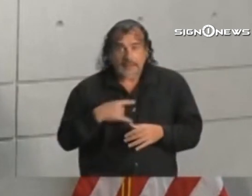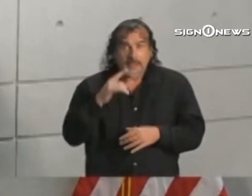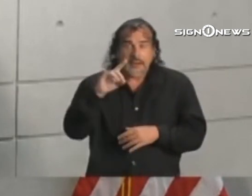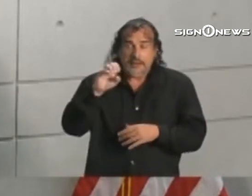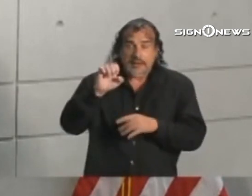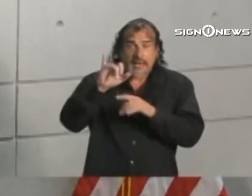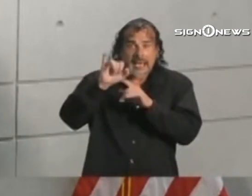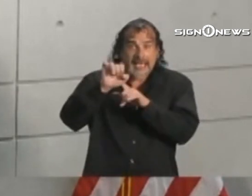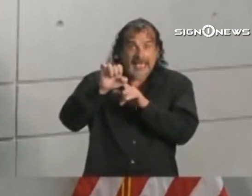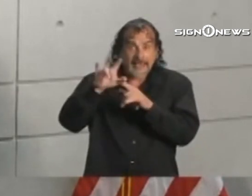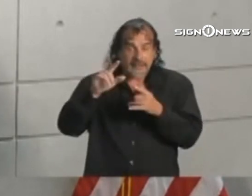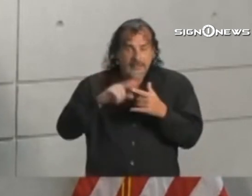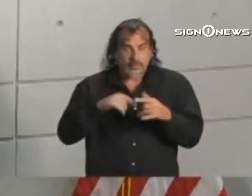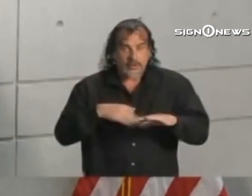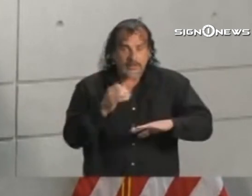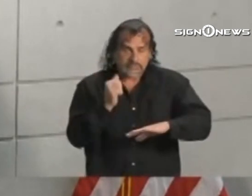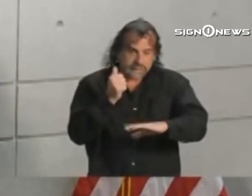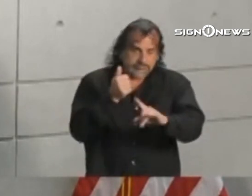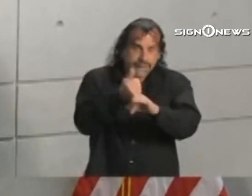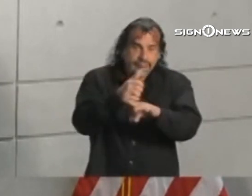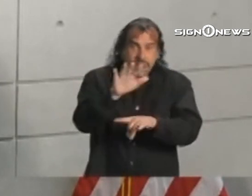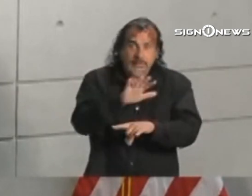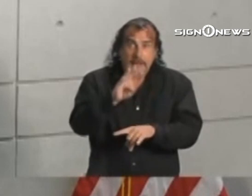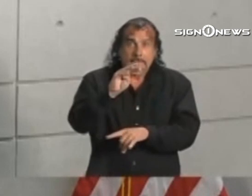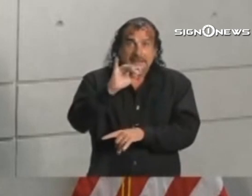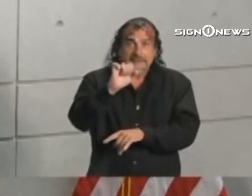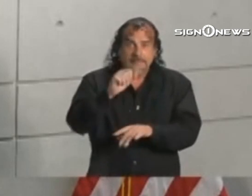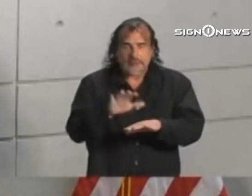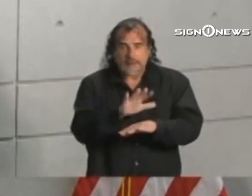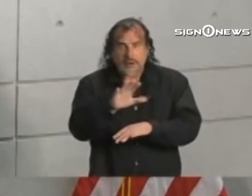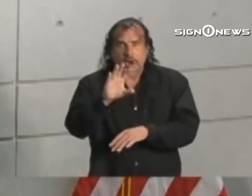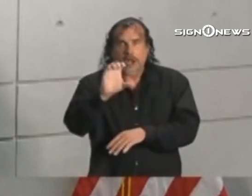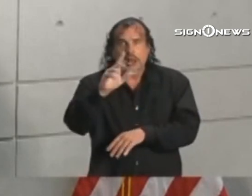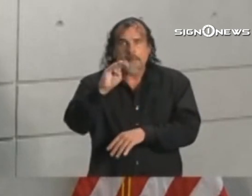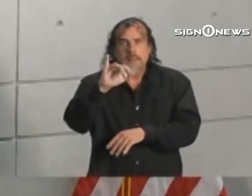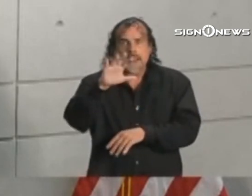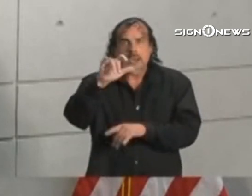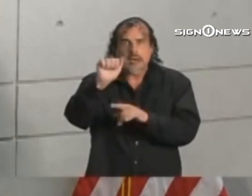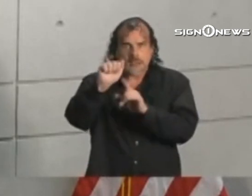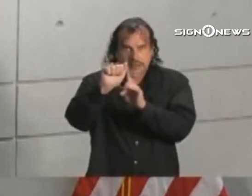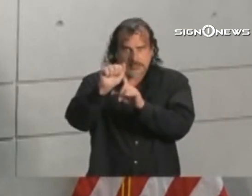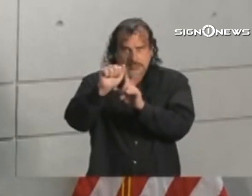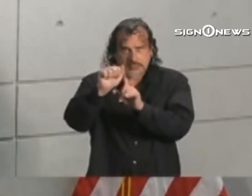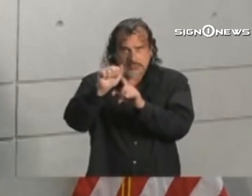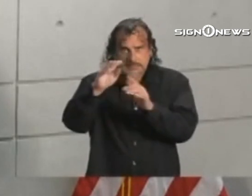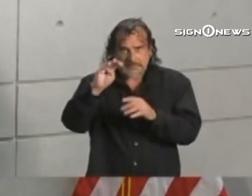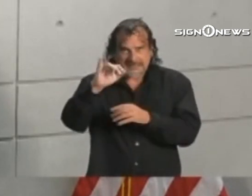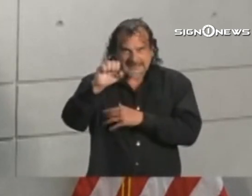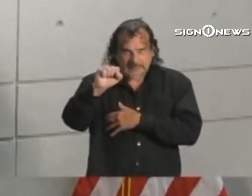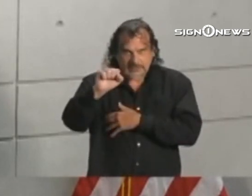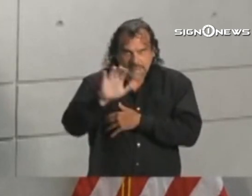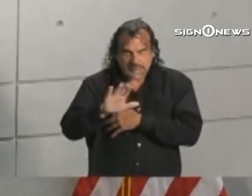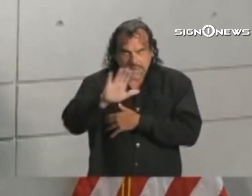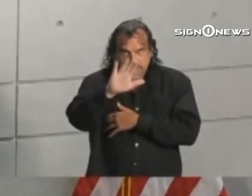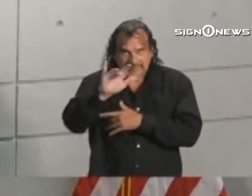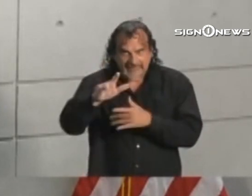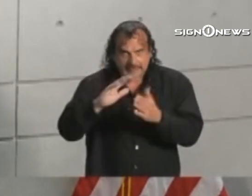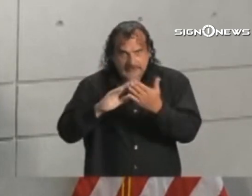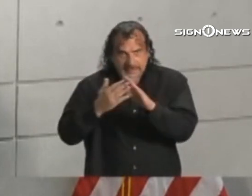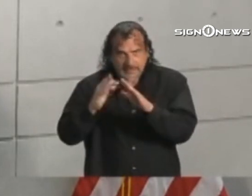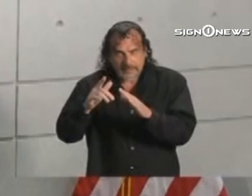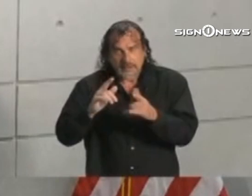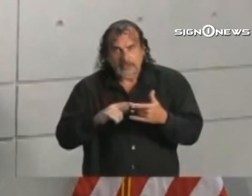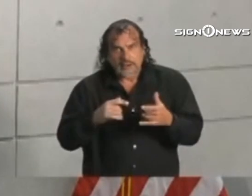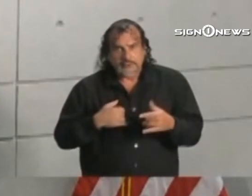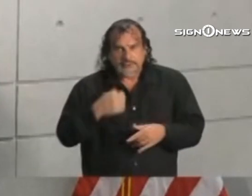would actually enter into Mississippi somewhere around Columbia. And so our southwest